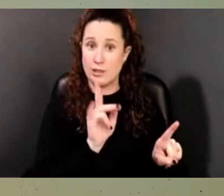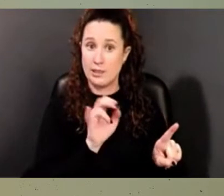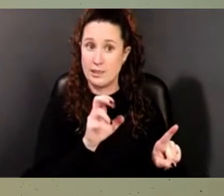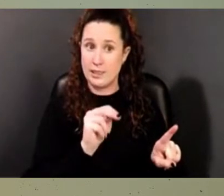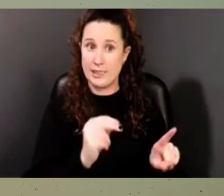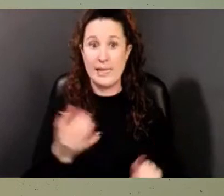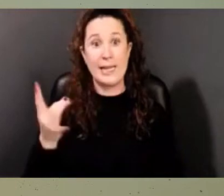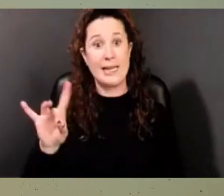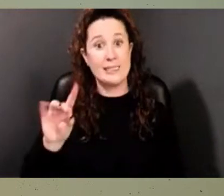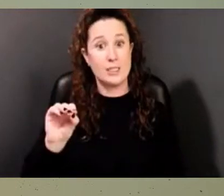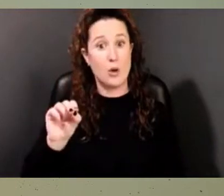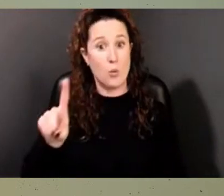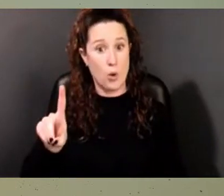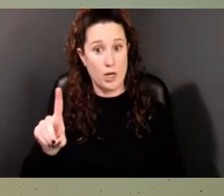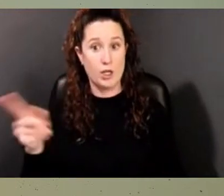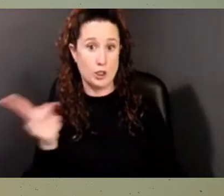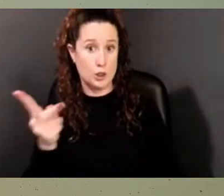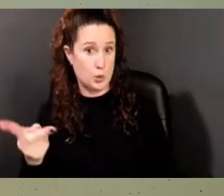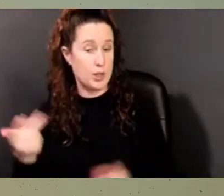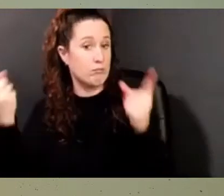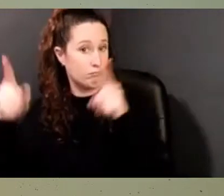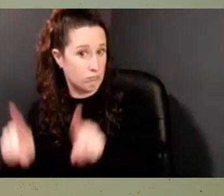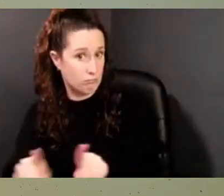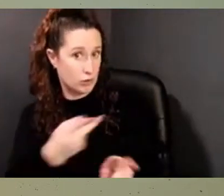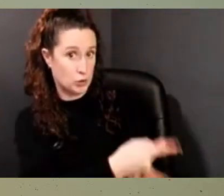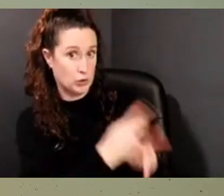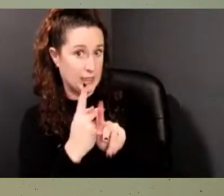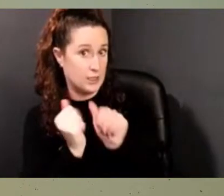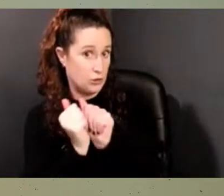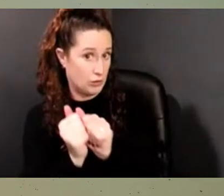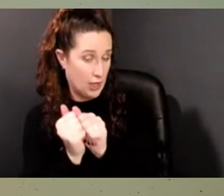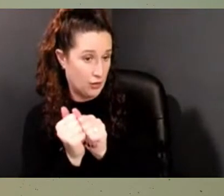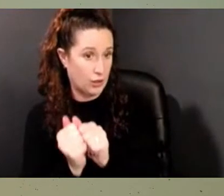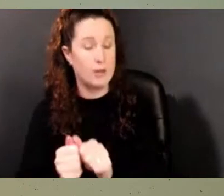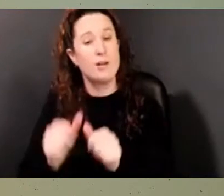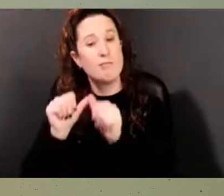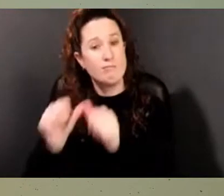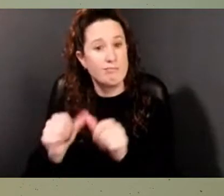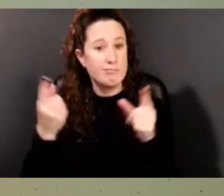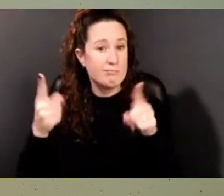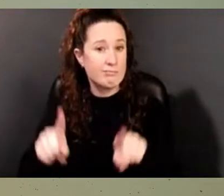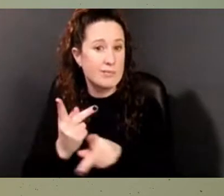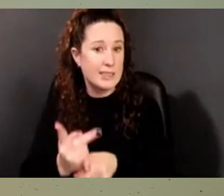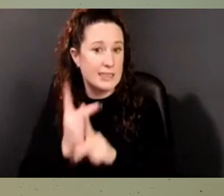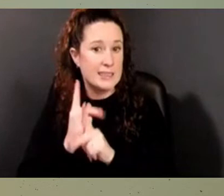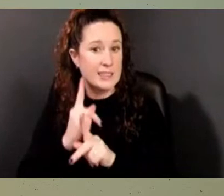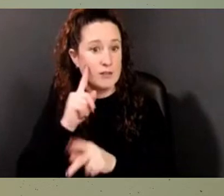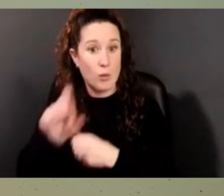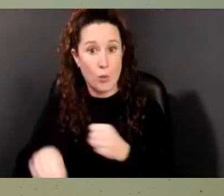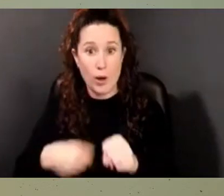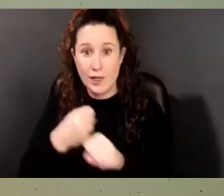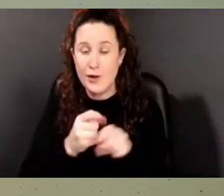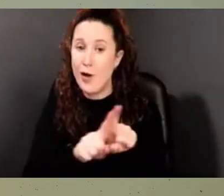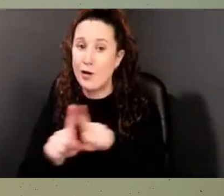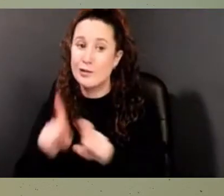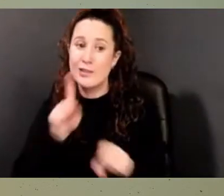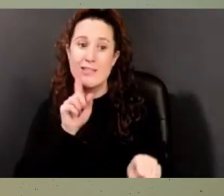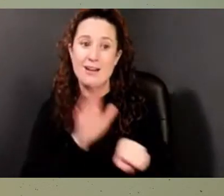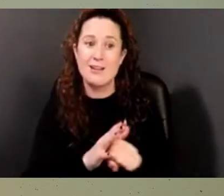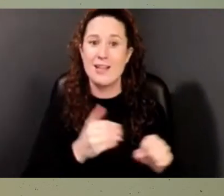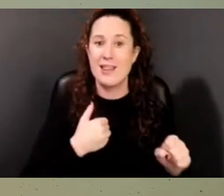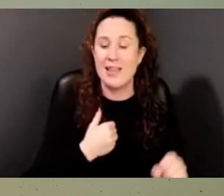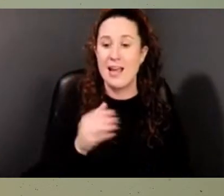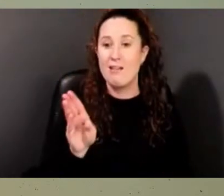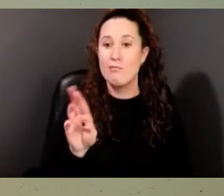had a joint lease with John Dickinson. The agreement lasted a year and also required that brandy and cider be made from the orchard and delivered to